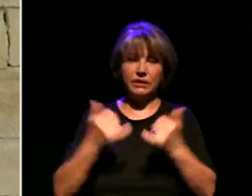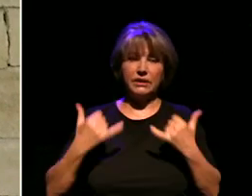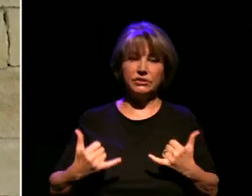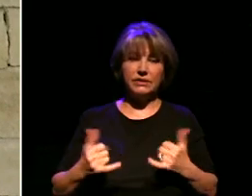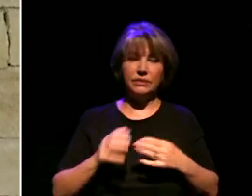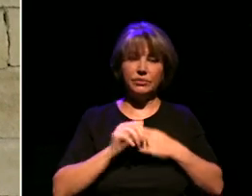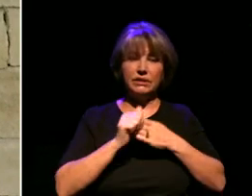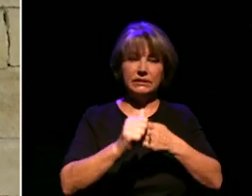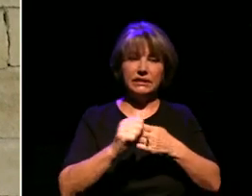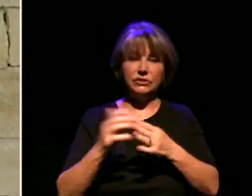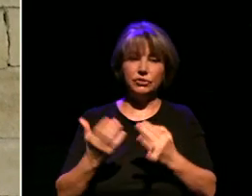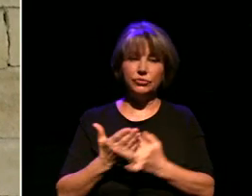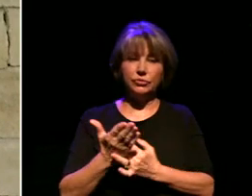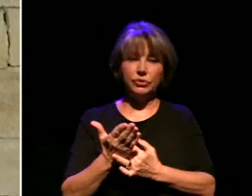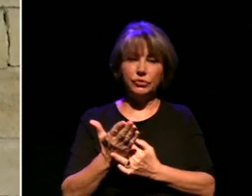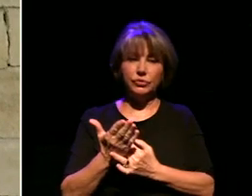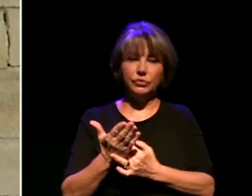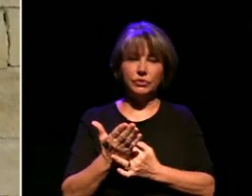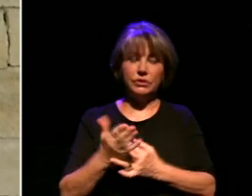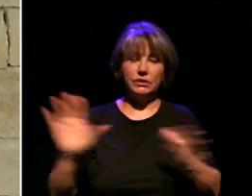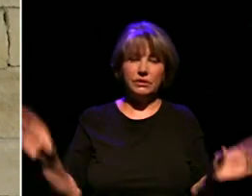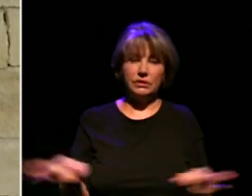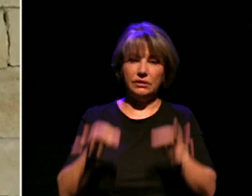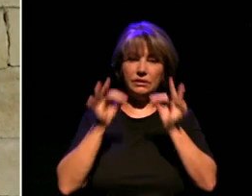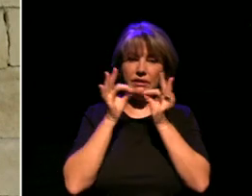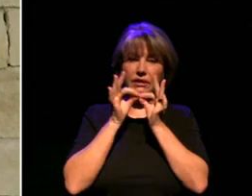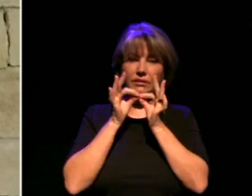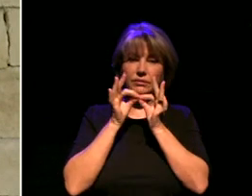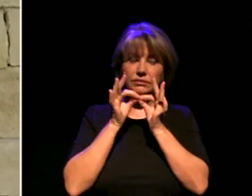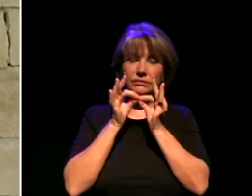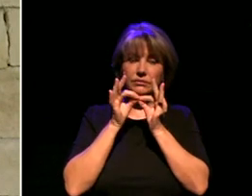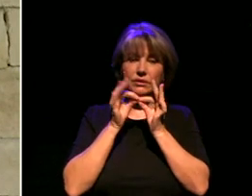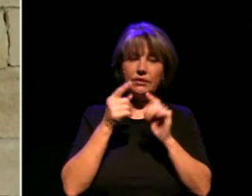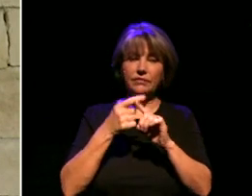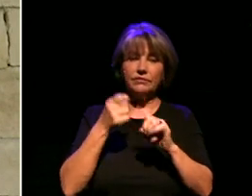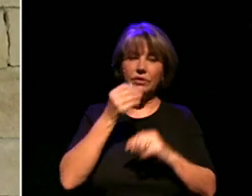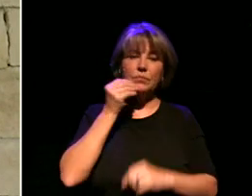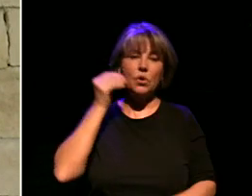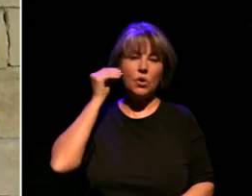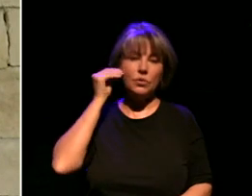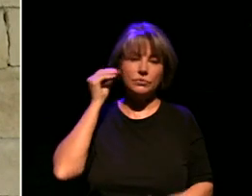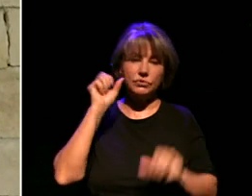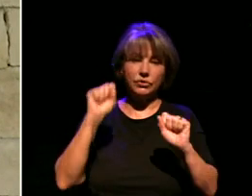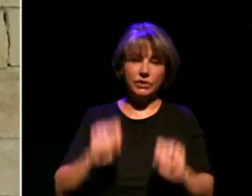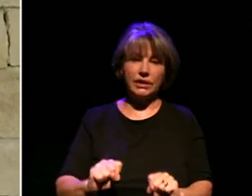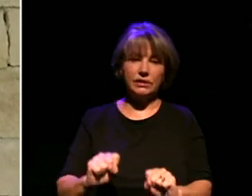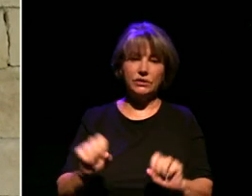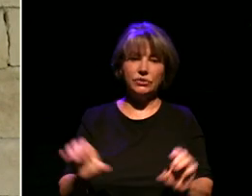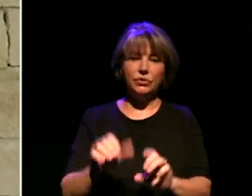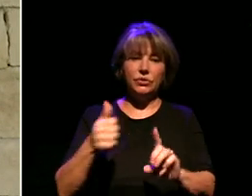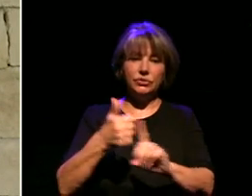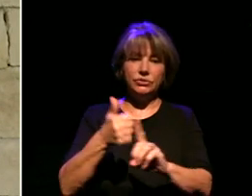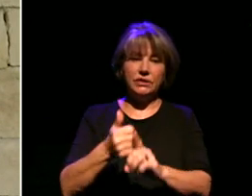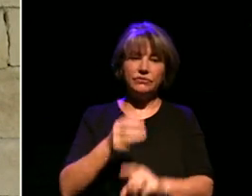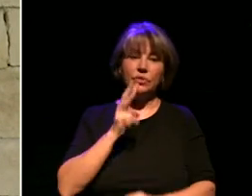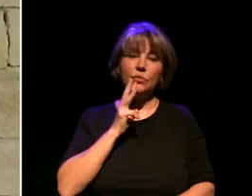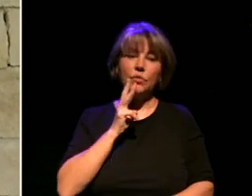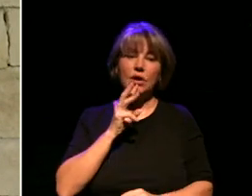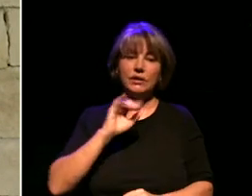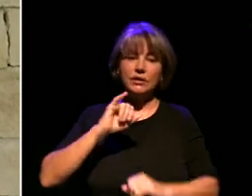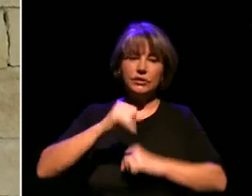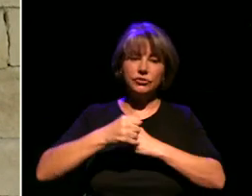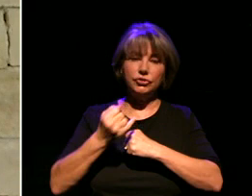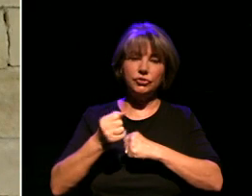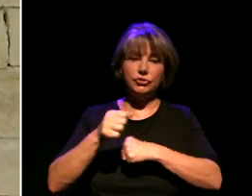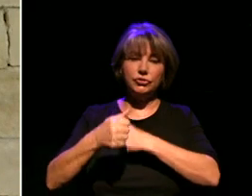you through taking part in the elements from home. So you can do this with water or juice or